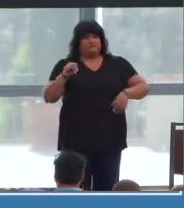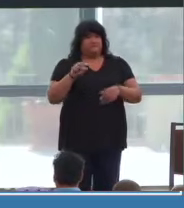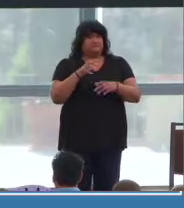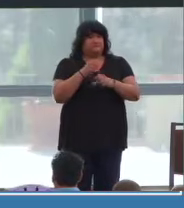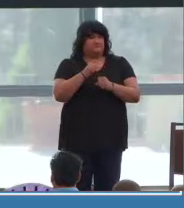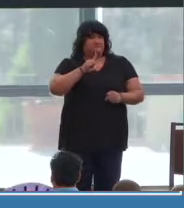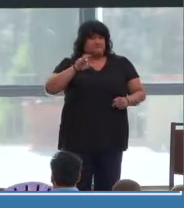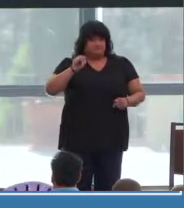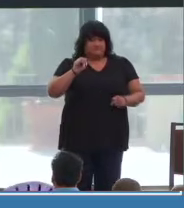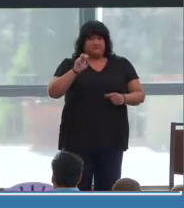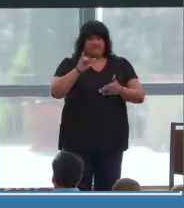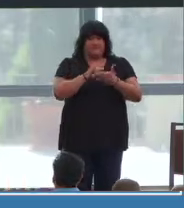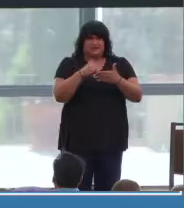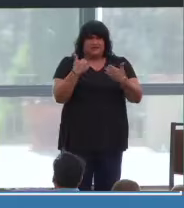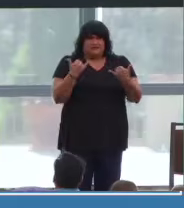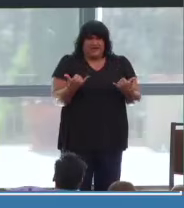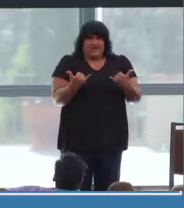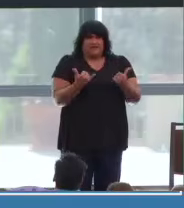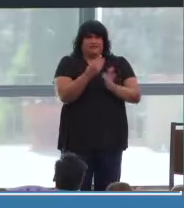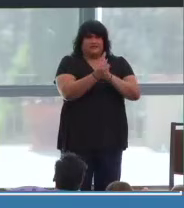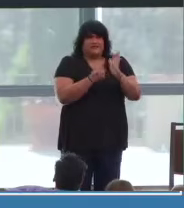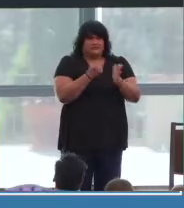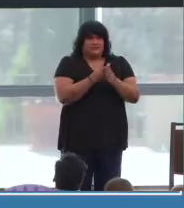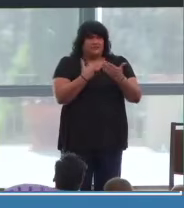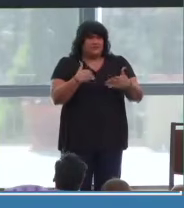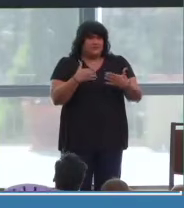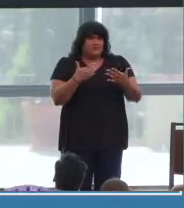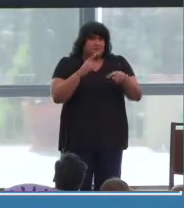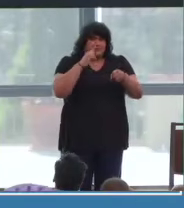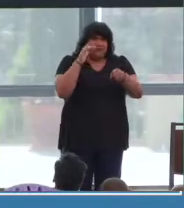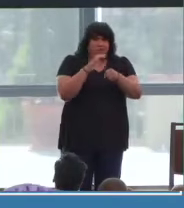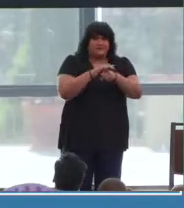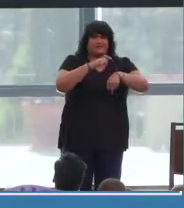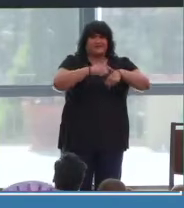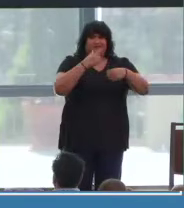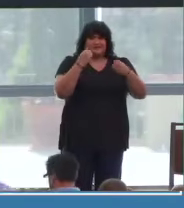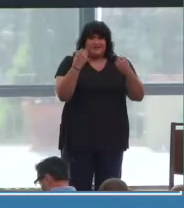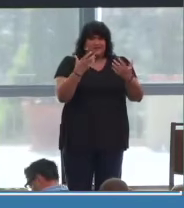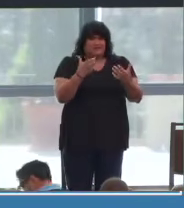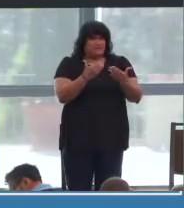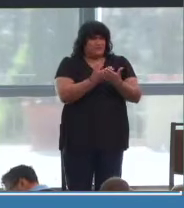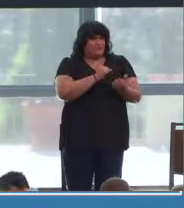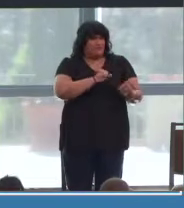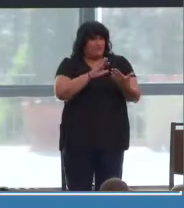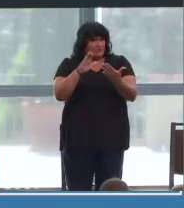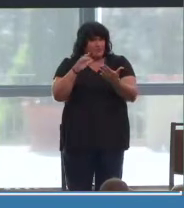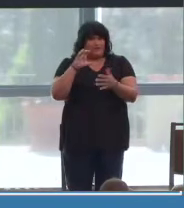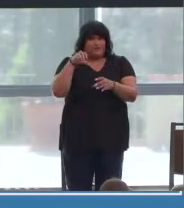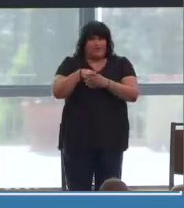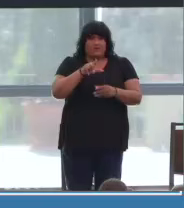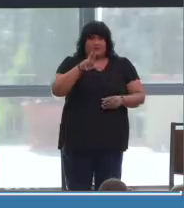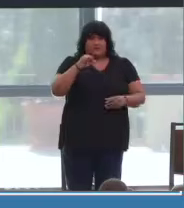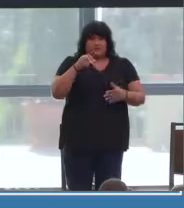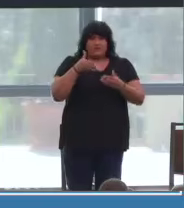an extremely promising time. There's new approaches to diagnosing and managing lupus that have evolved that will lead to